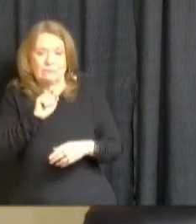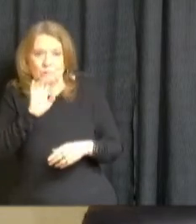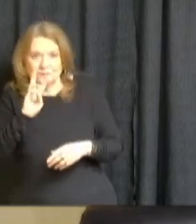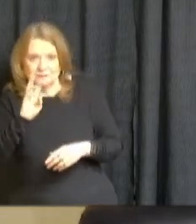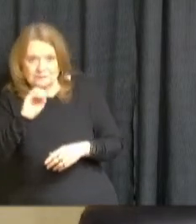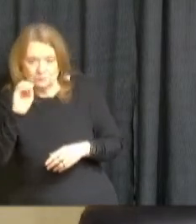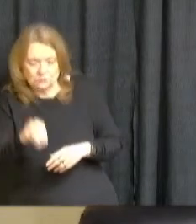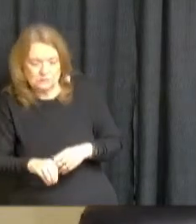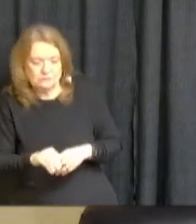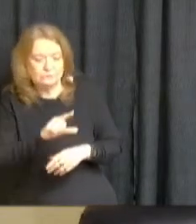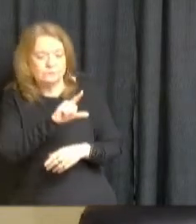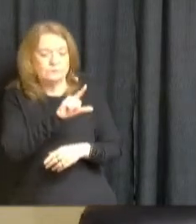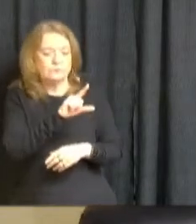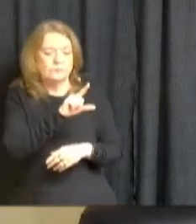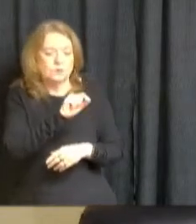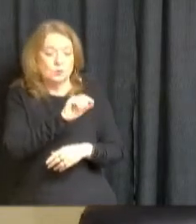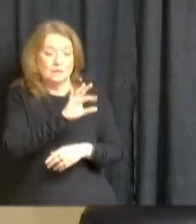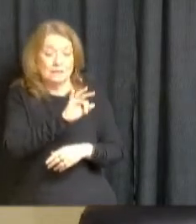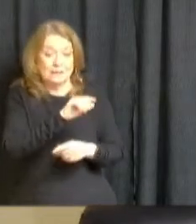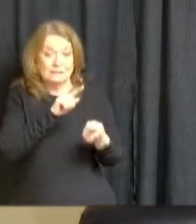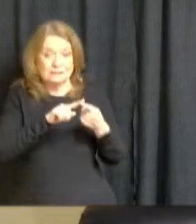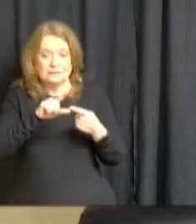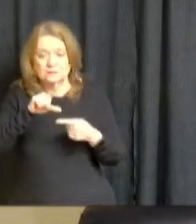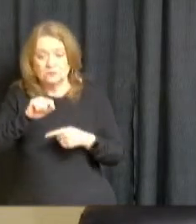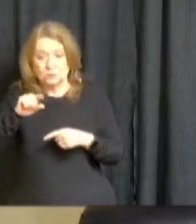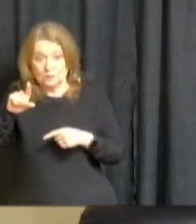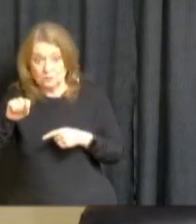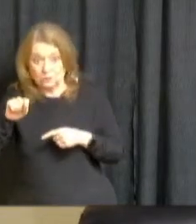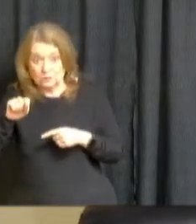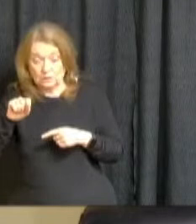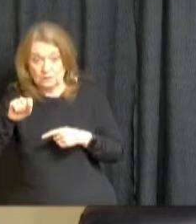increase. 2019 to 2020,